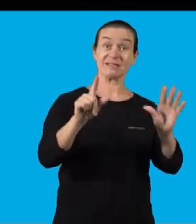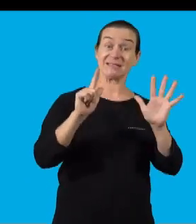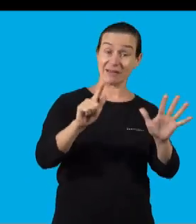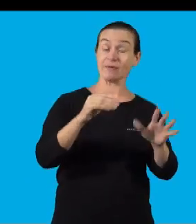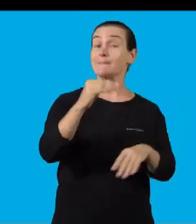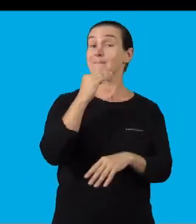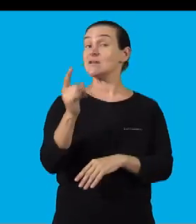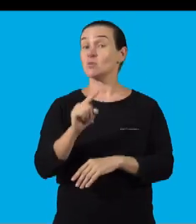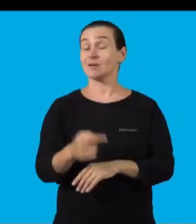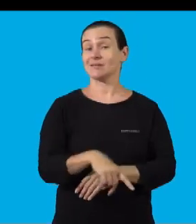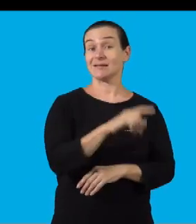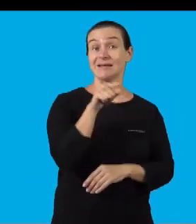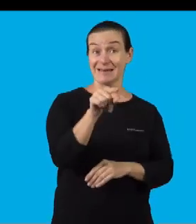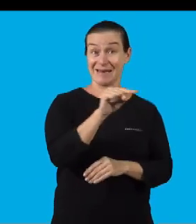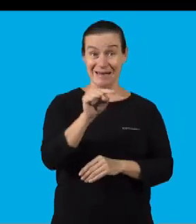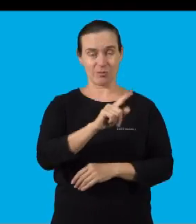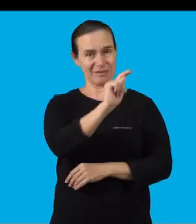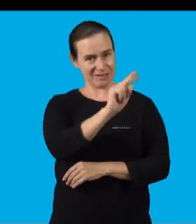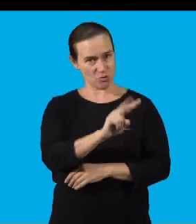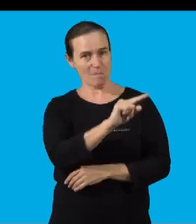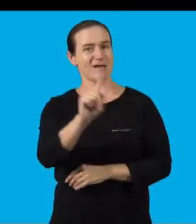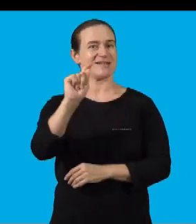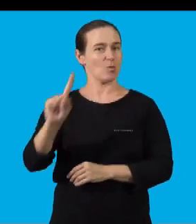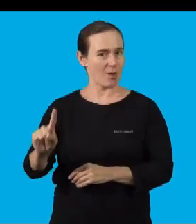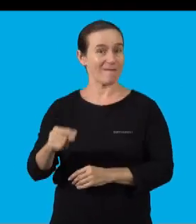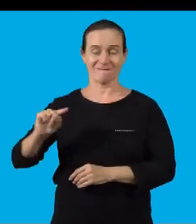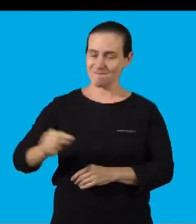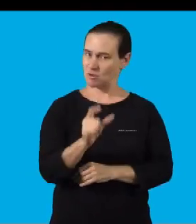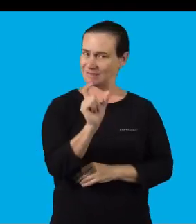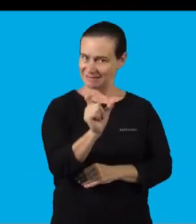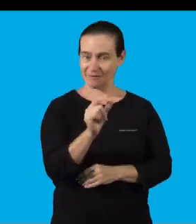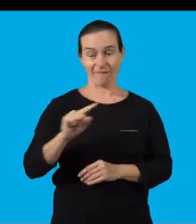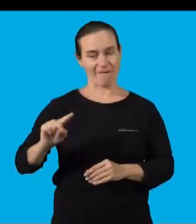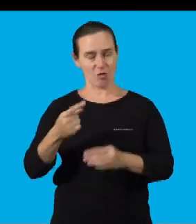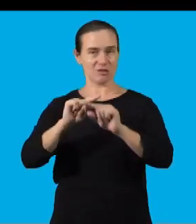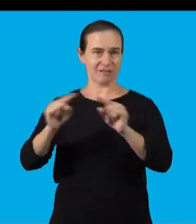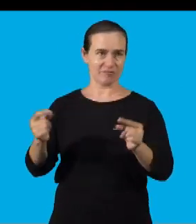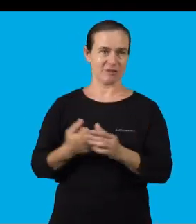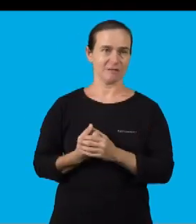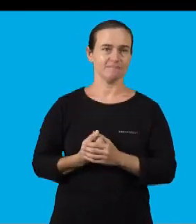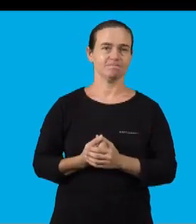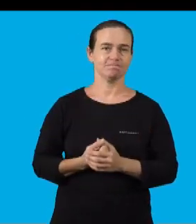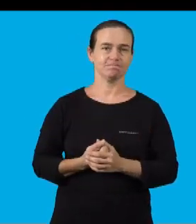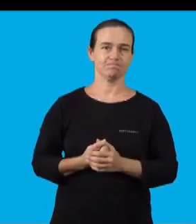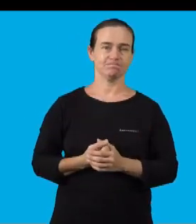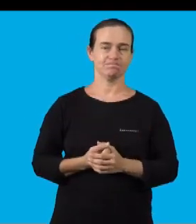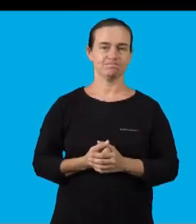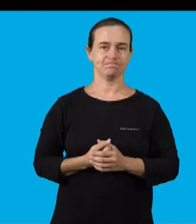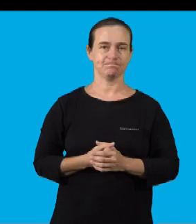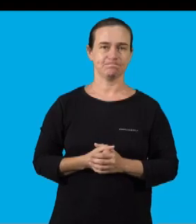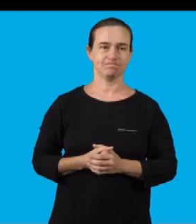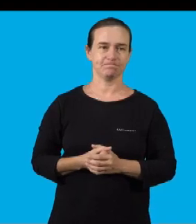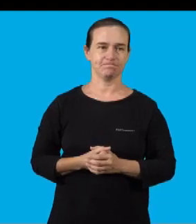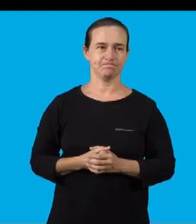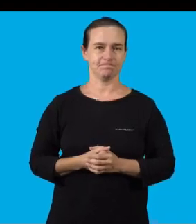to t2 minus t1. That is the first term of the first differences. And that's the value that we get when